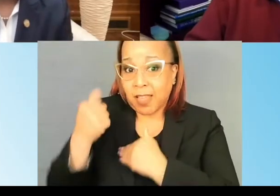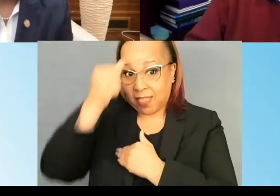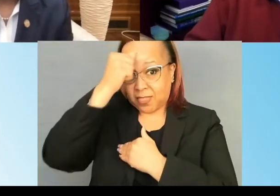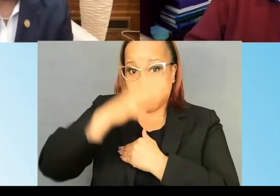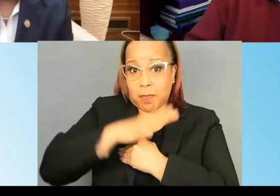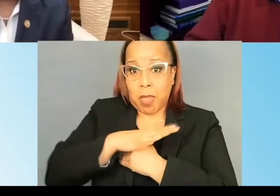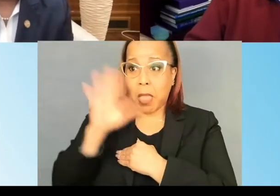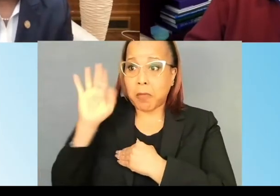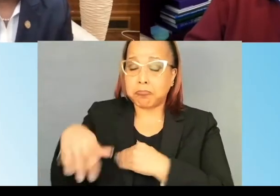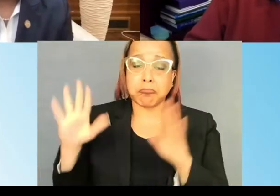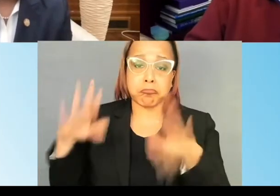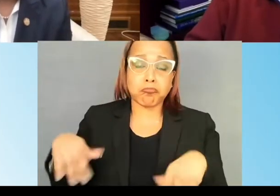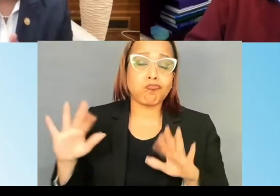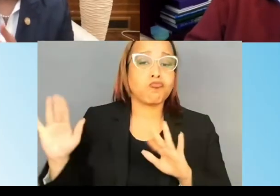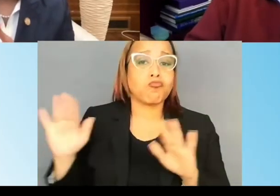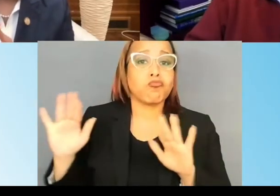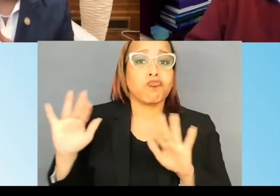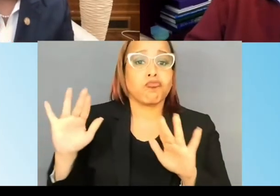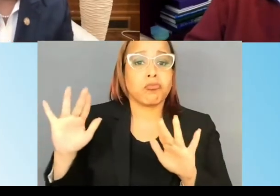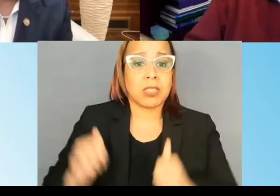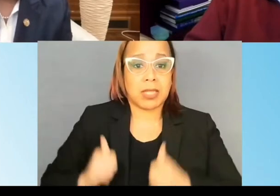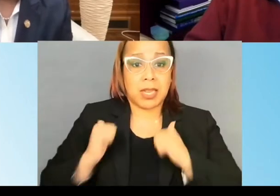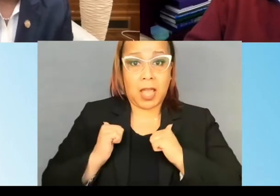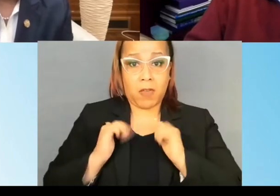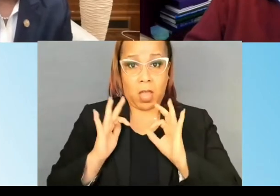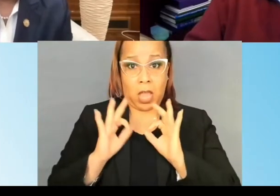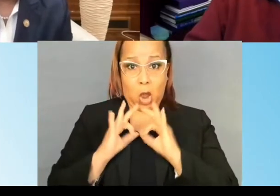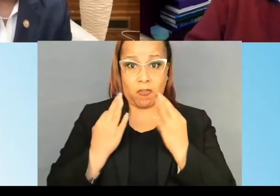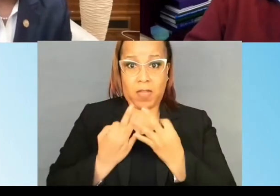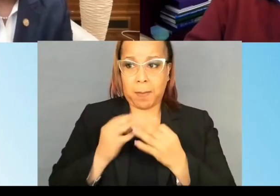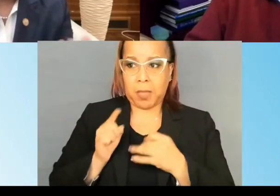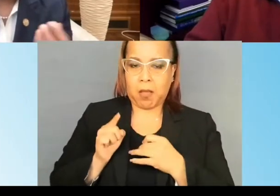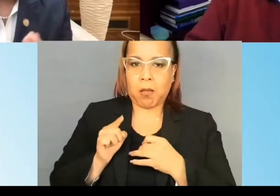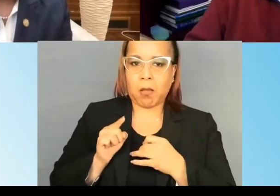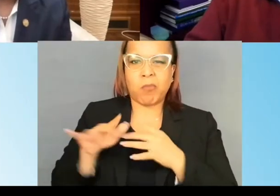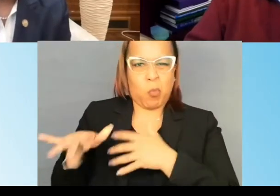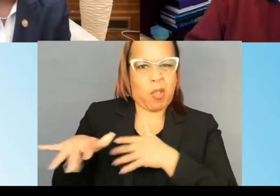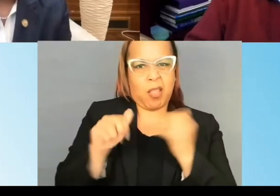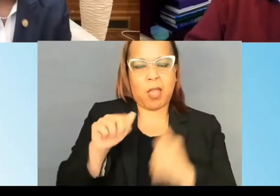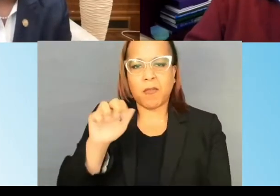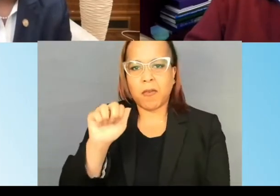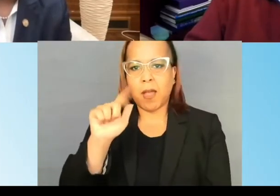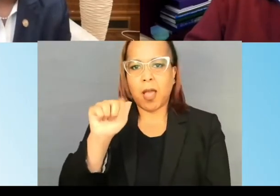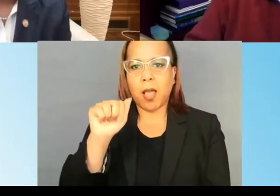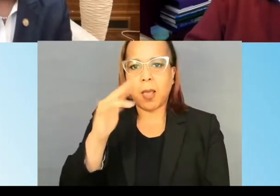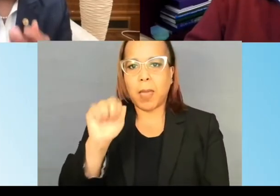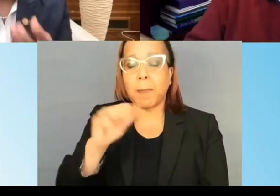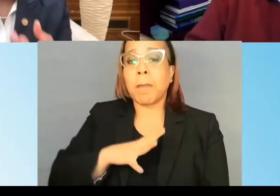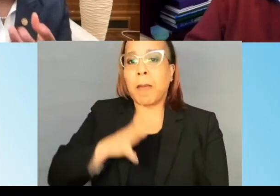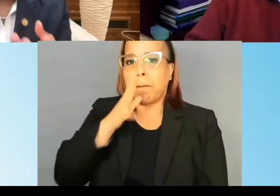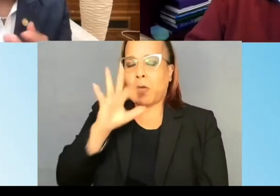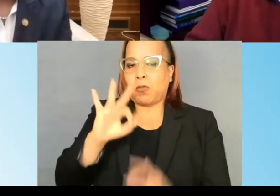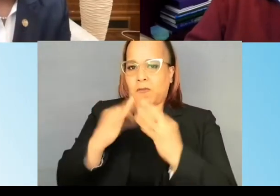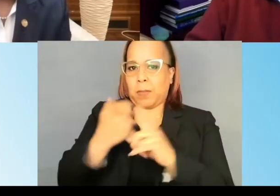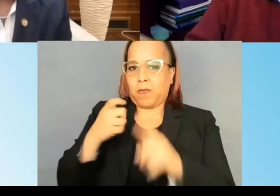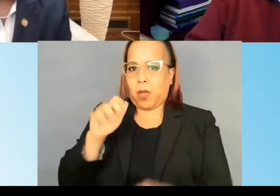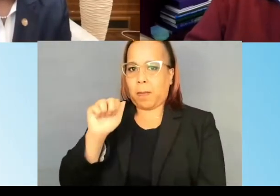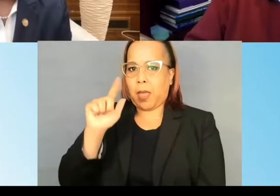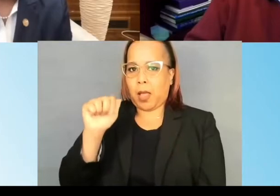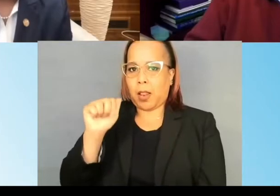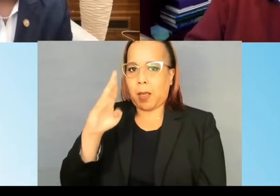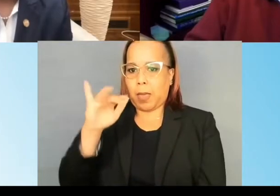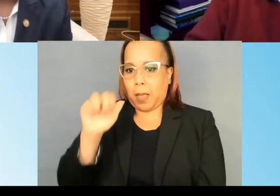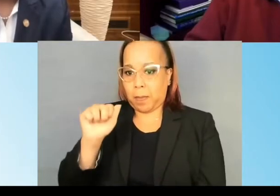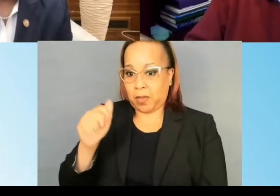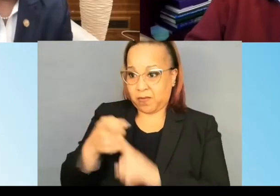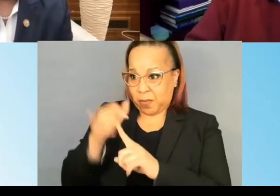to live his life. Our family left Alabama. My mother's family was from Alabama as a result of that